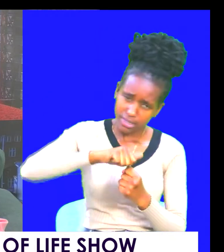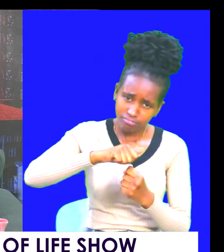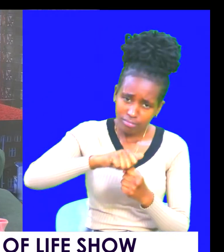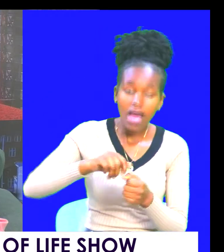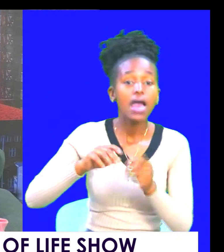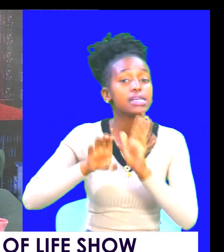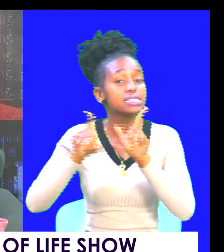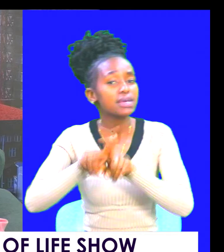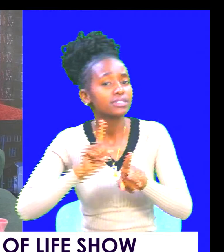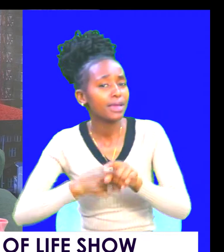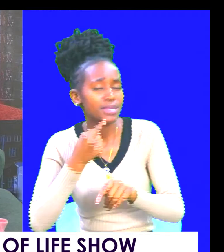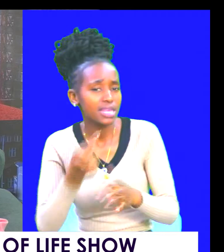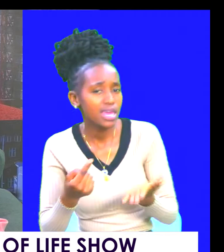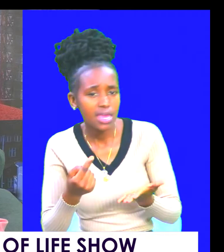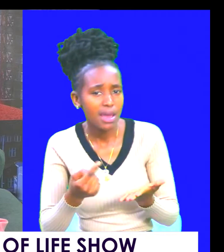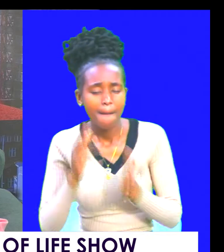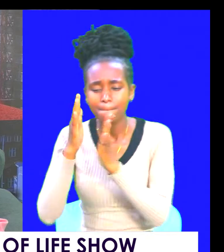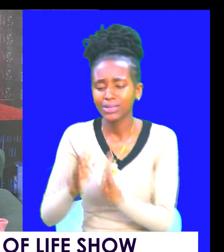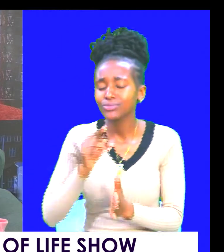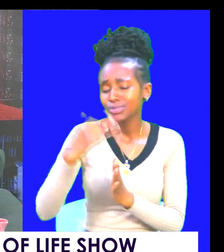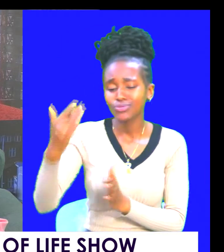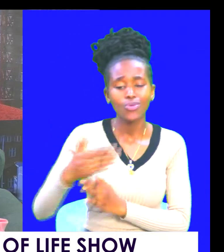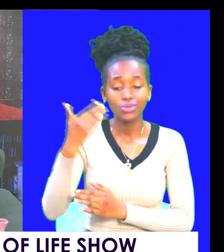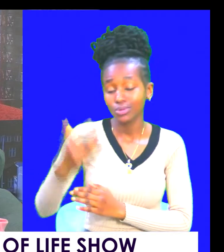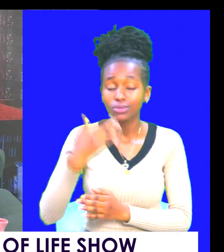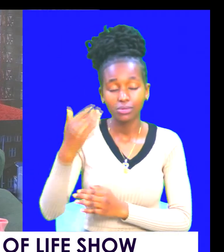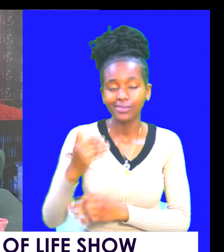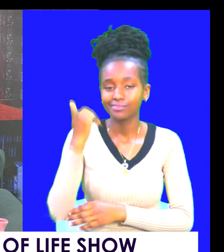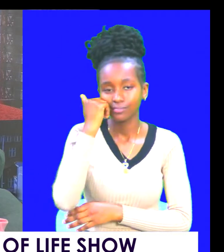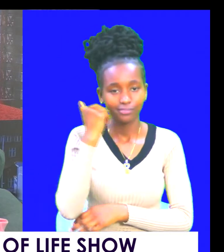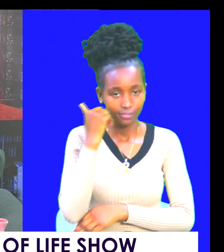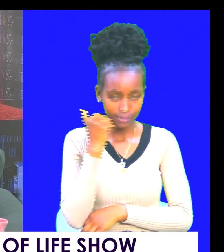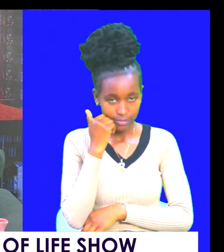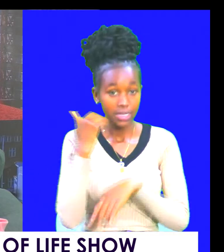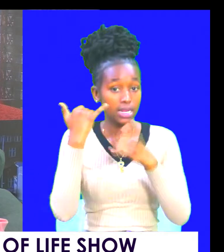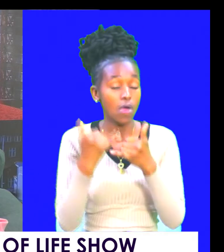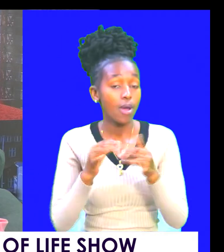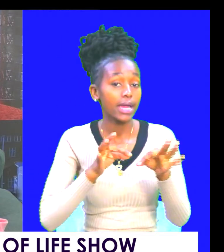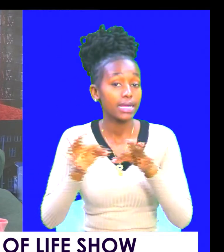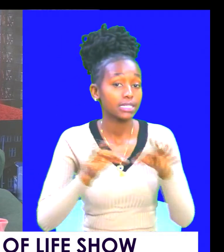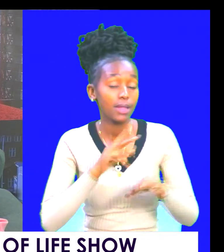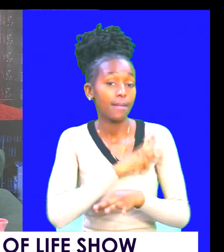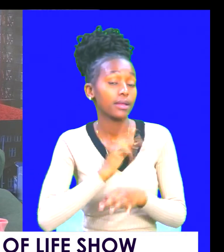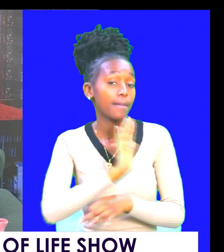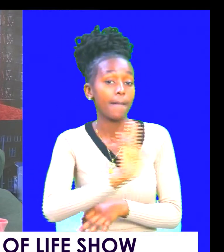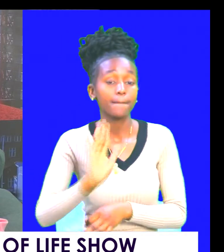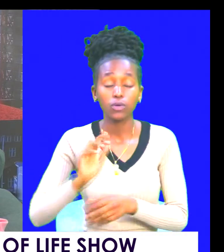so is always sad? That is an identity that you need to do away